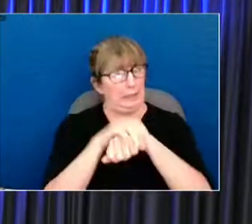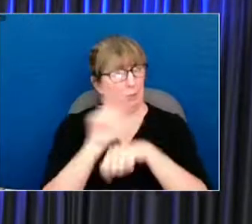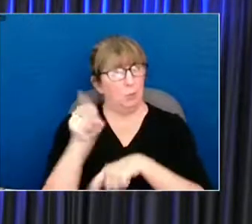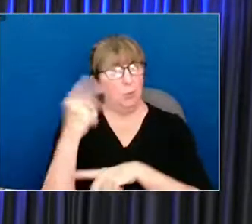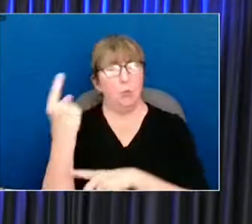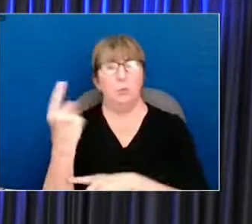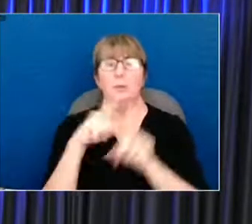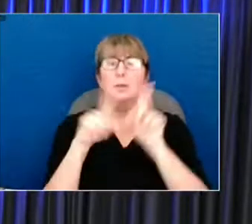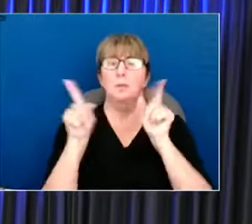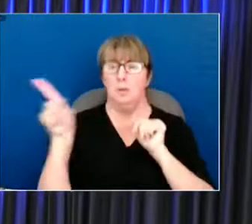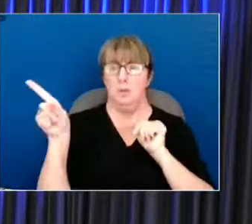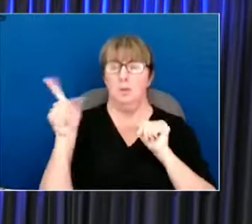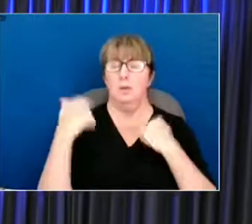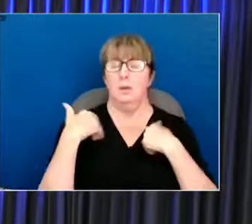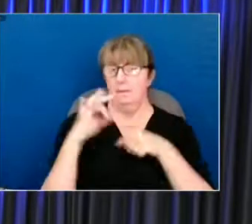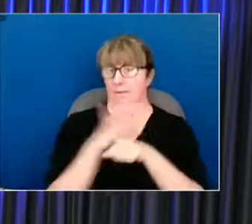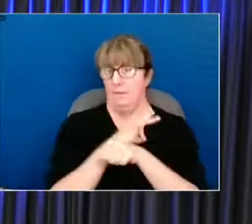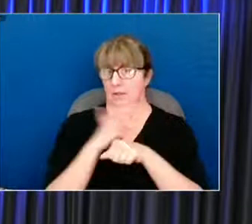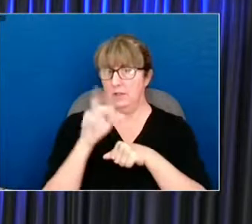you'll have that functionality within